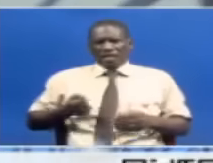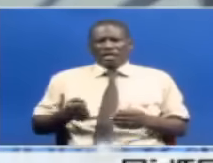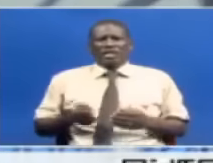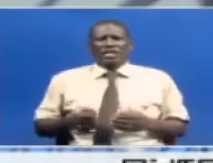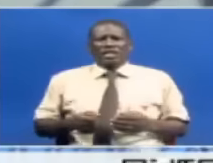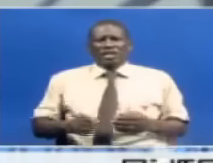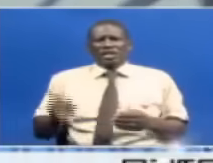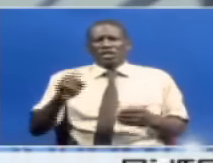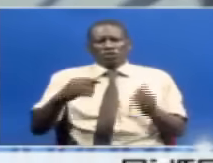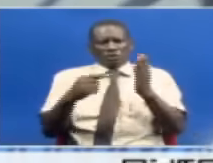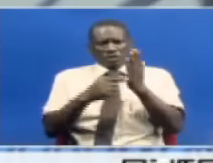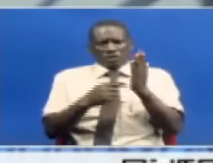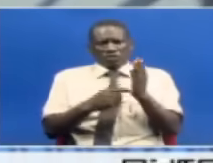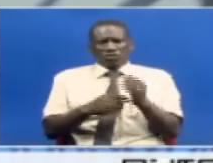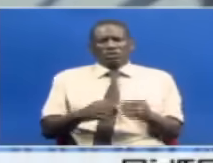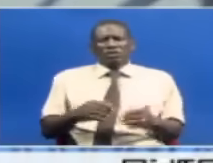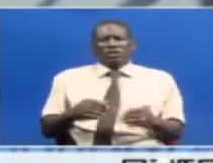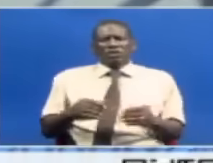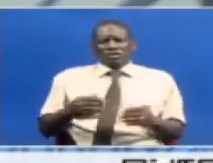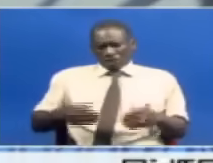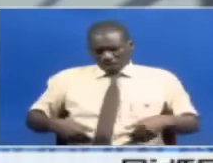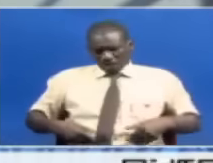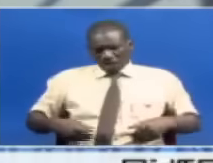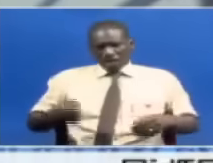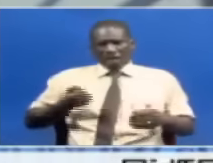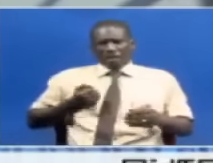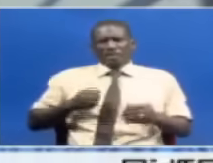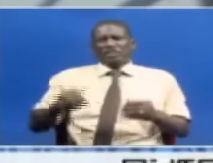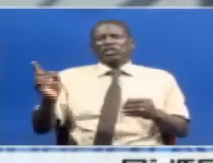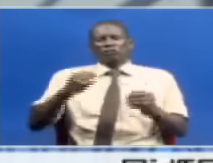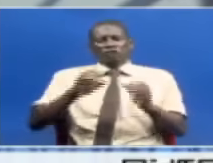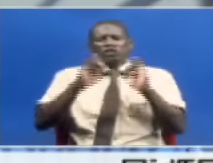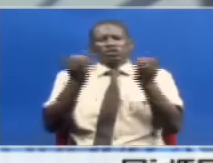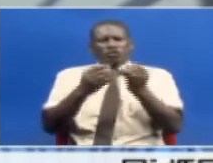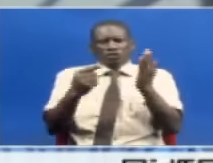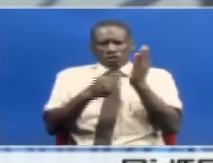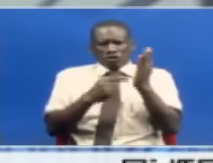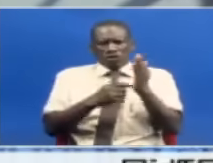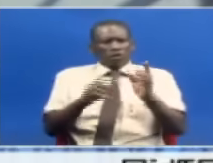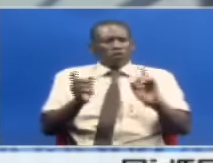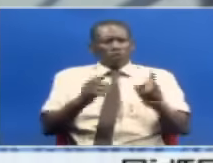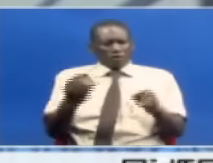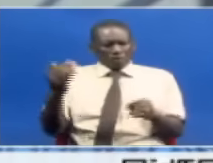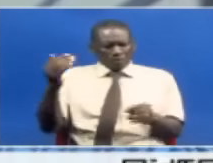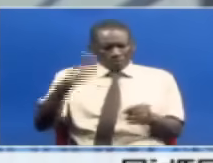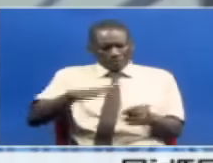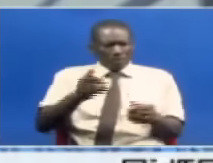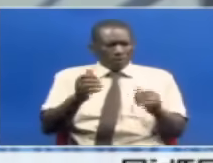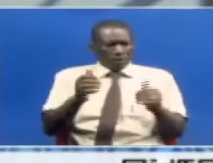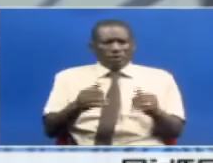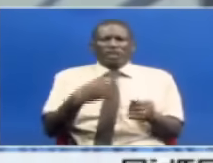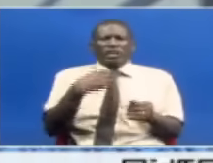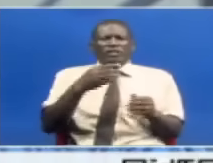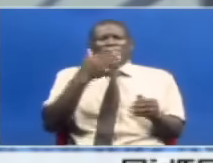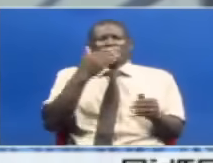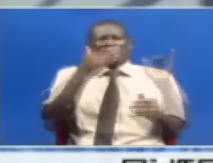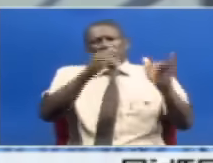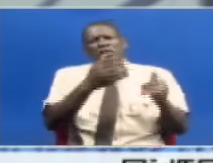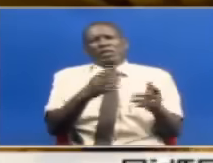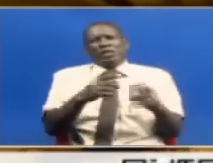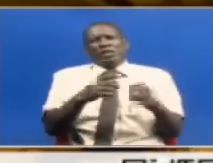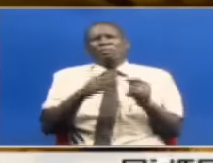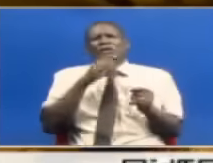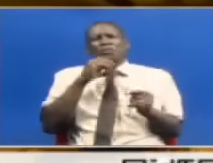Nairobi Nairobi Institute of Technology. She has not been able to come. She said she better be there, but the boy has been